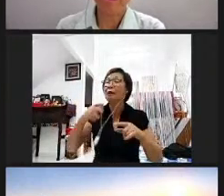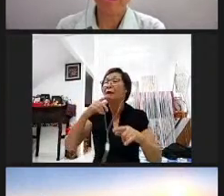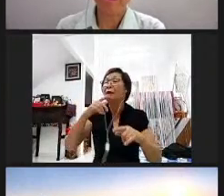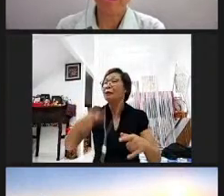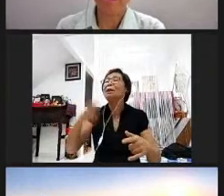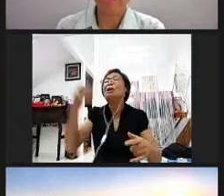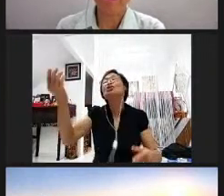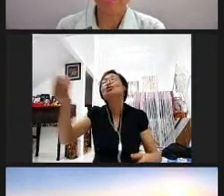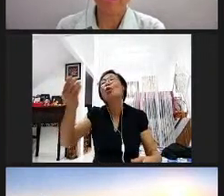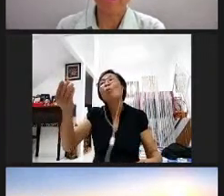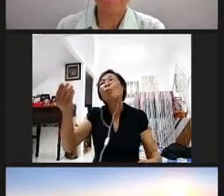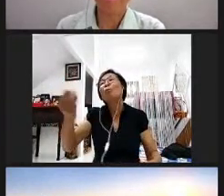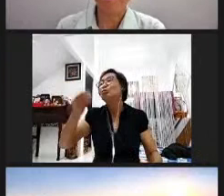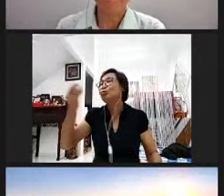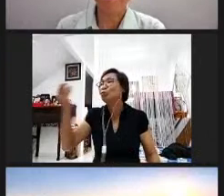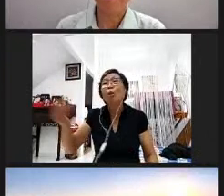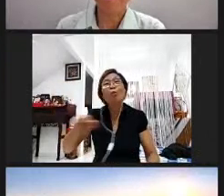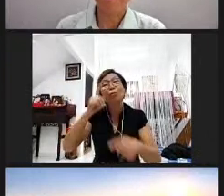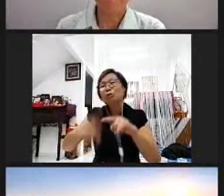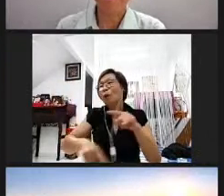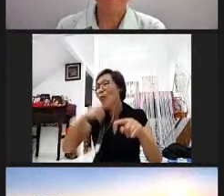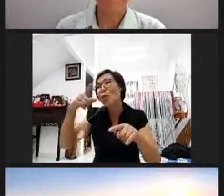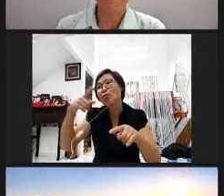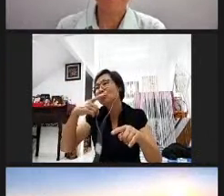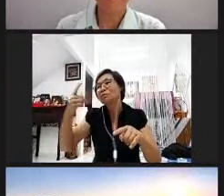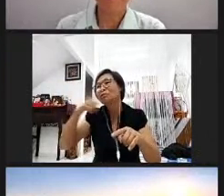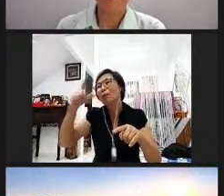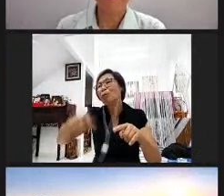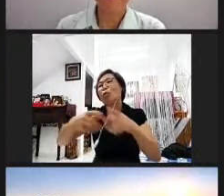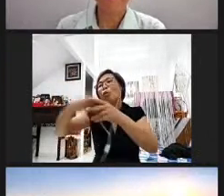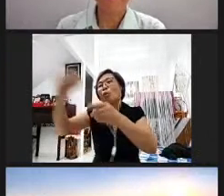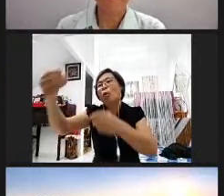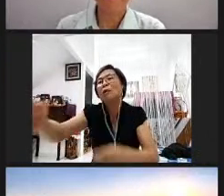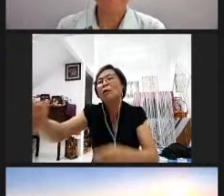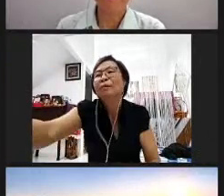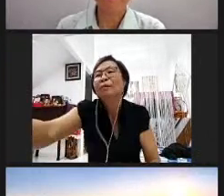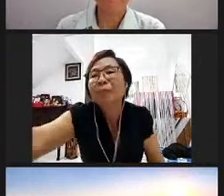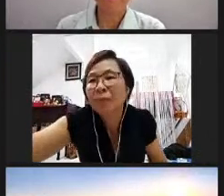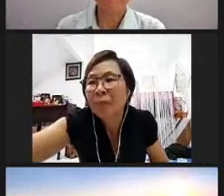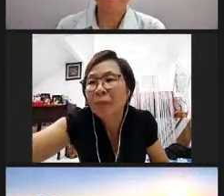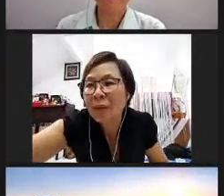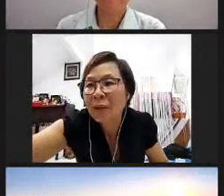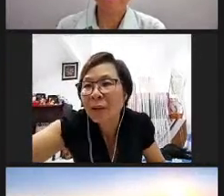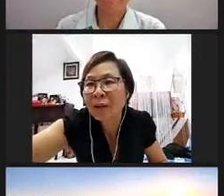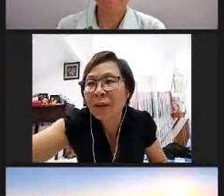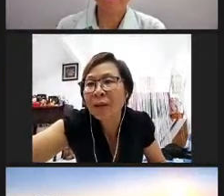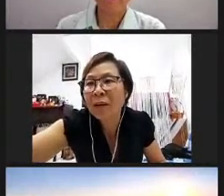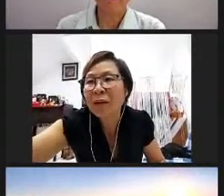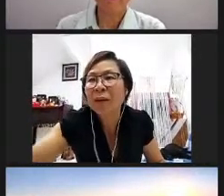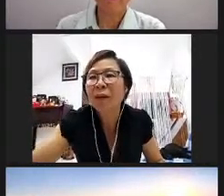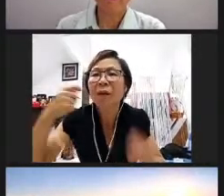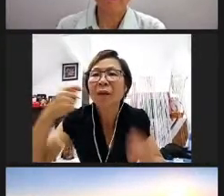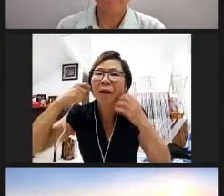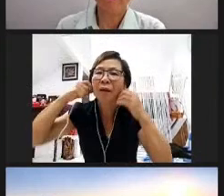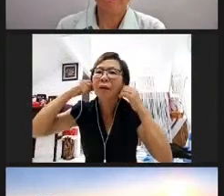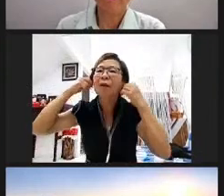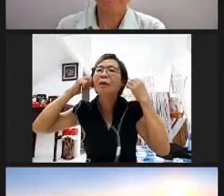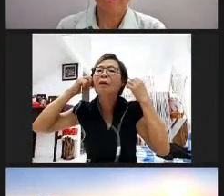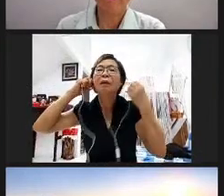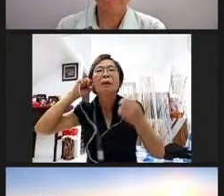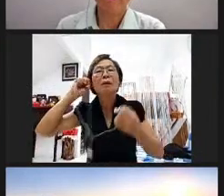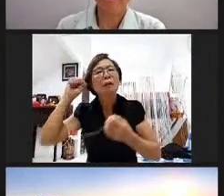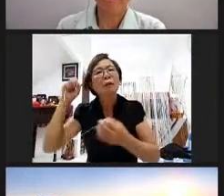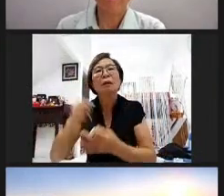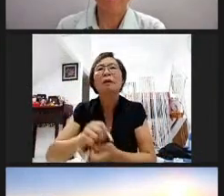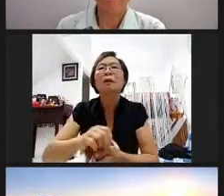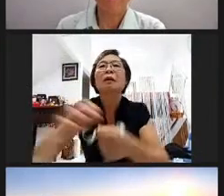norm. Everybody stay at home. Yeah. in a way, my personality is also a bit introvert. So